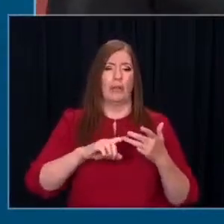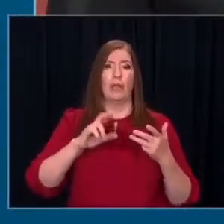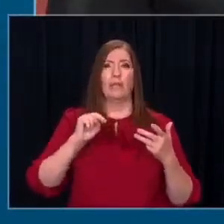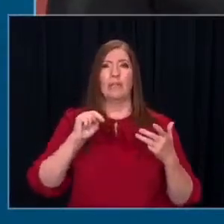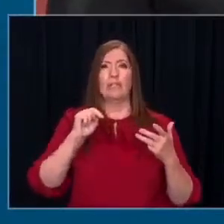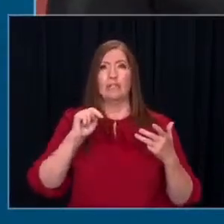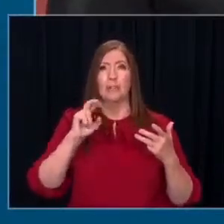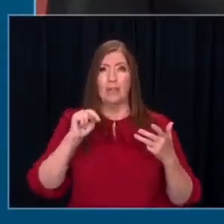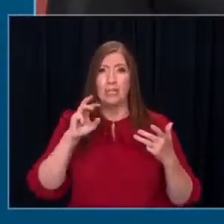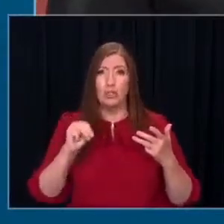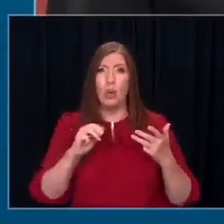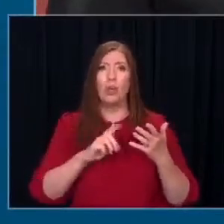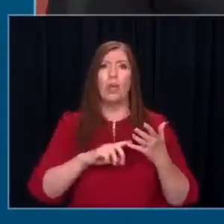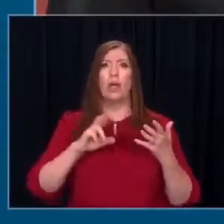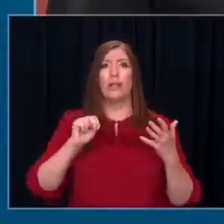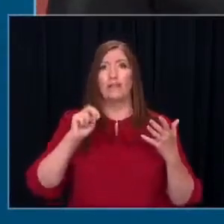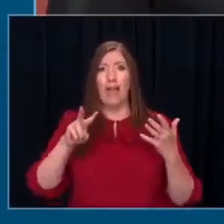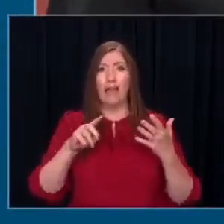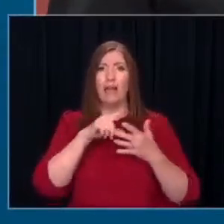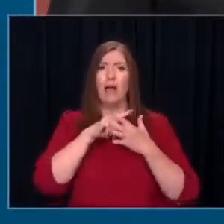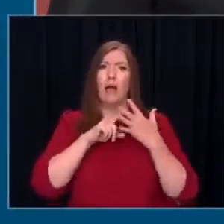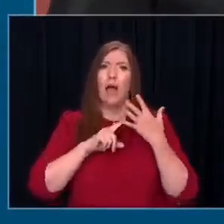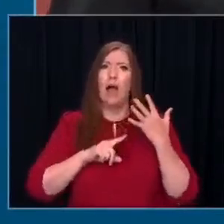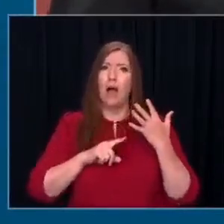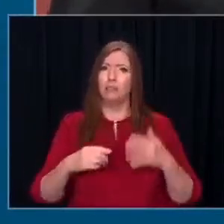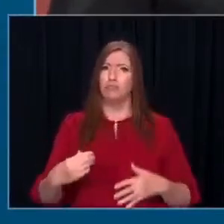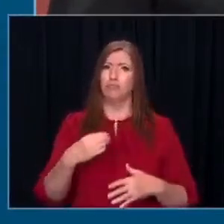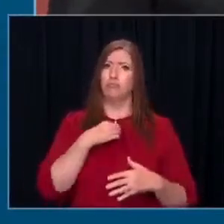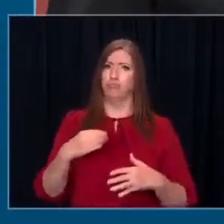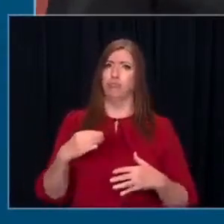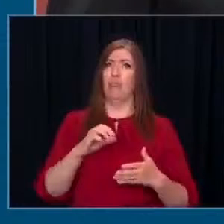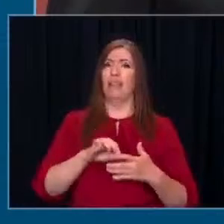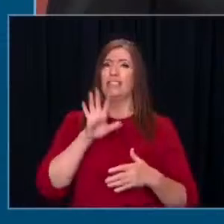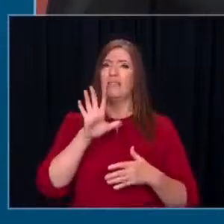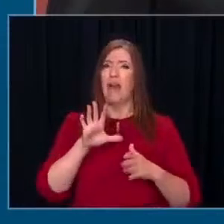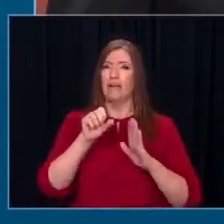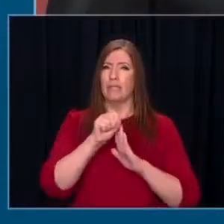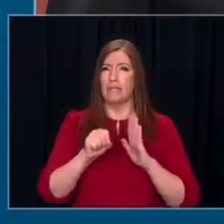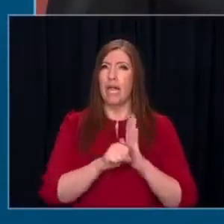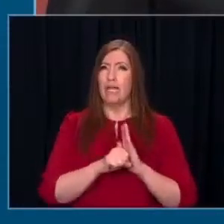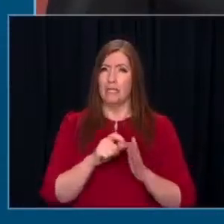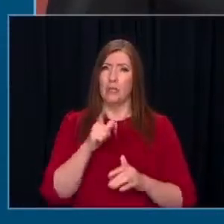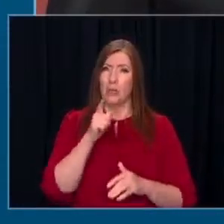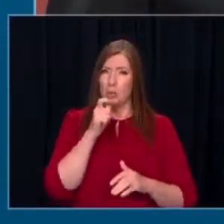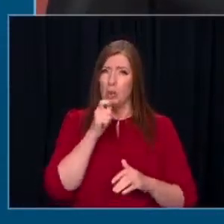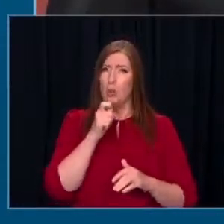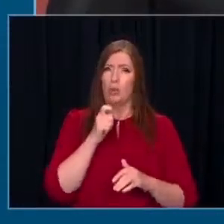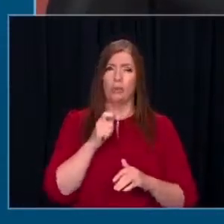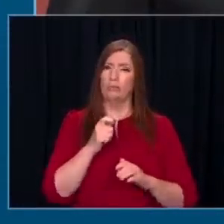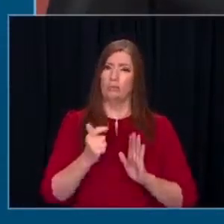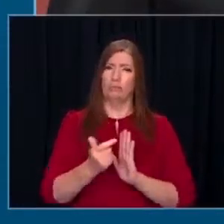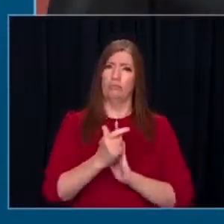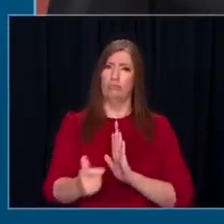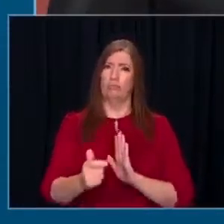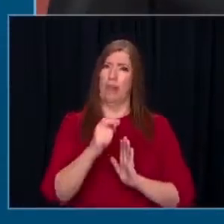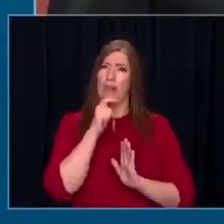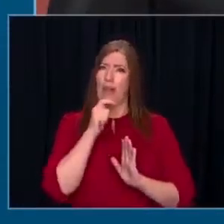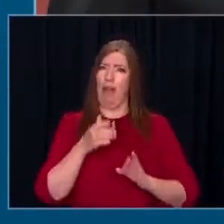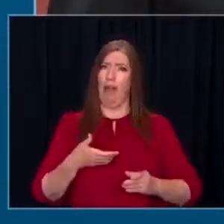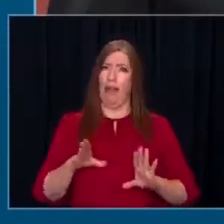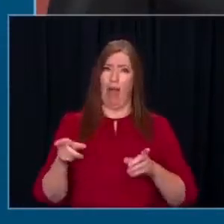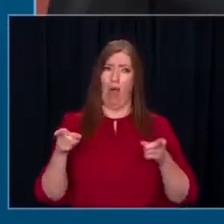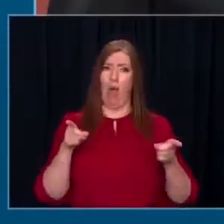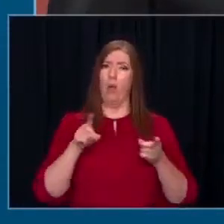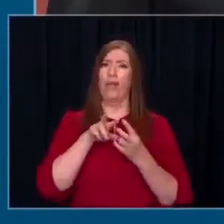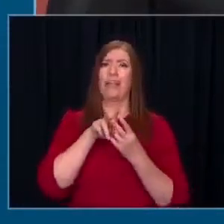had Nevada there. That would have been the 5 states that would have not allowed either one of them to have